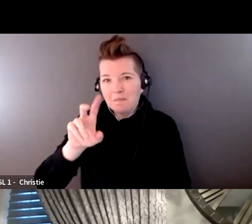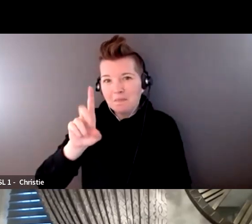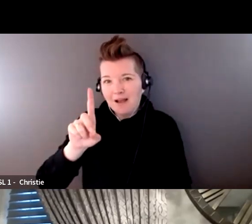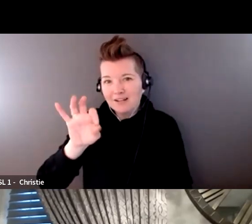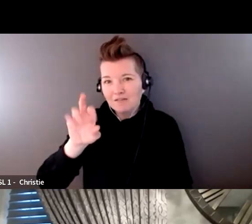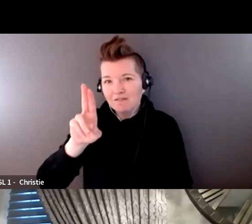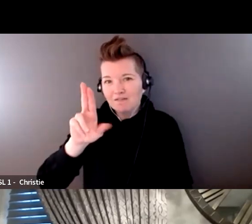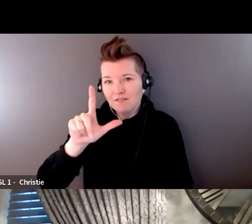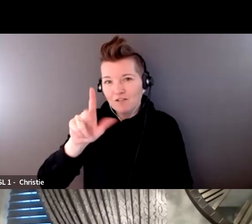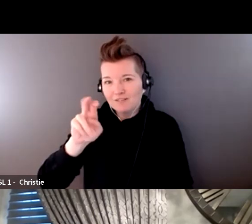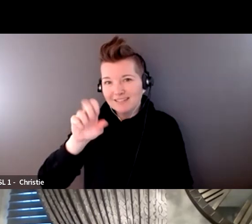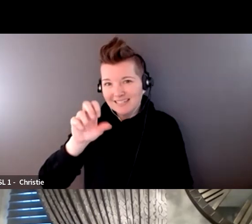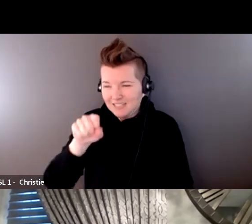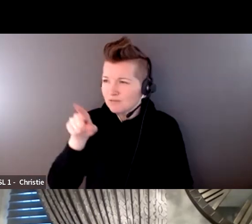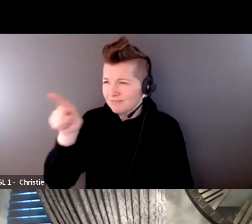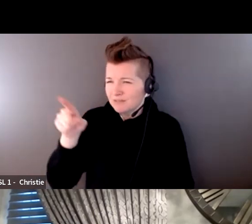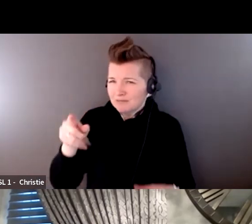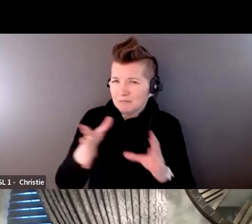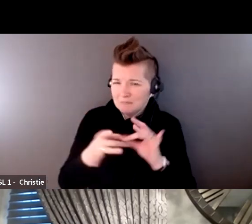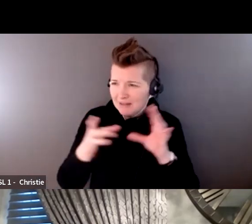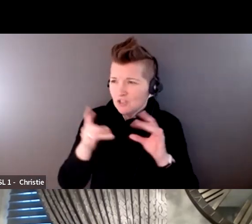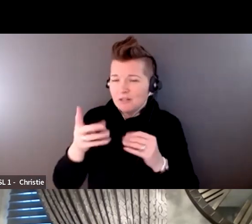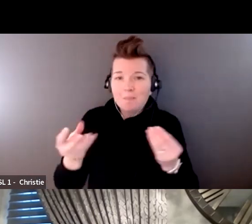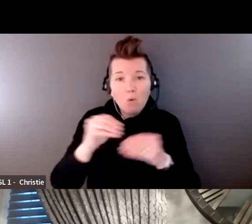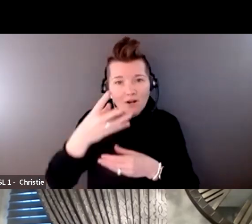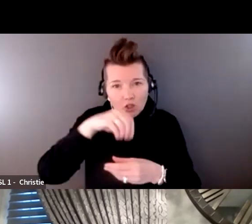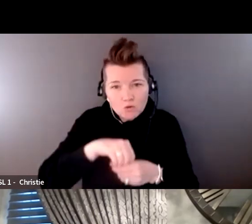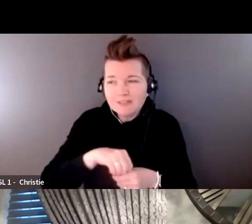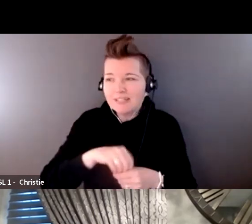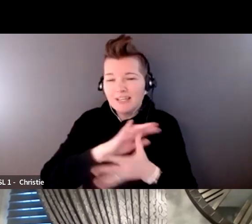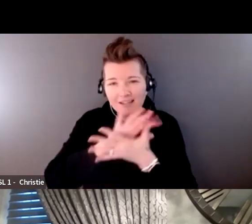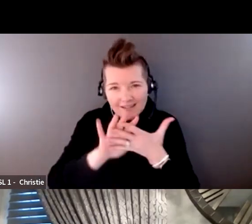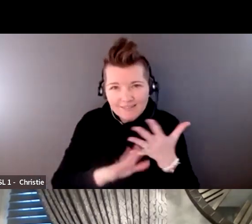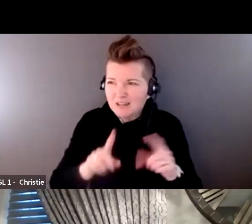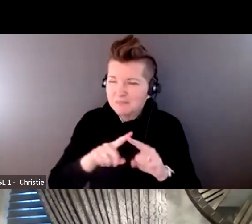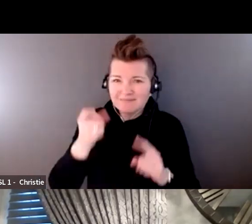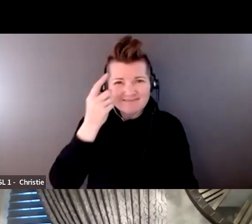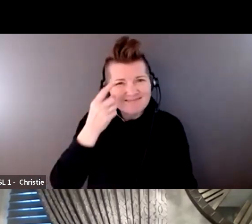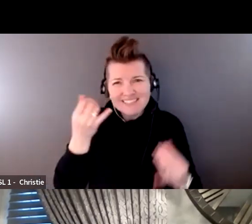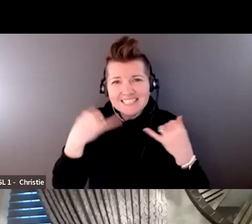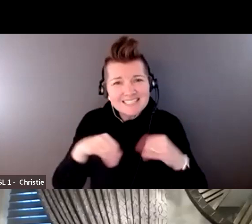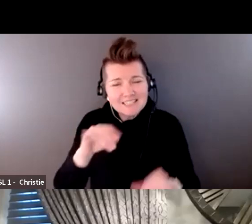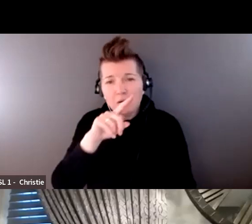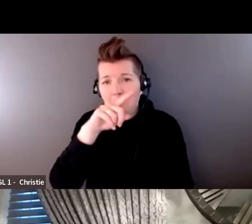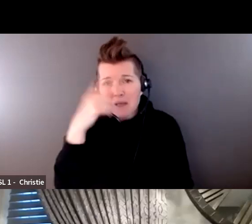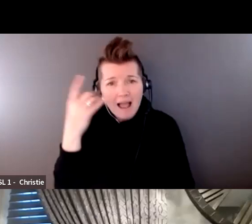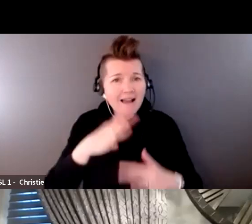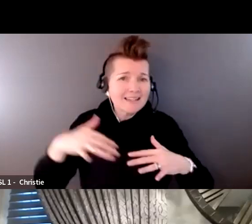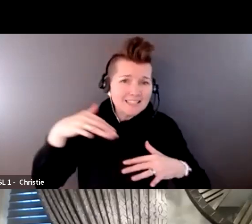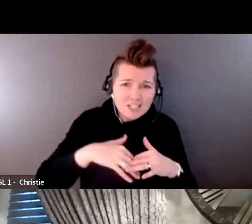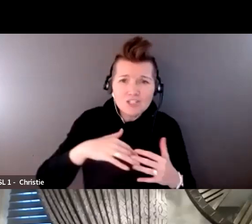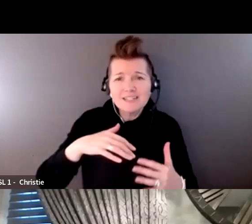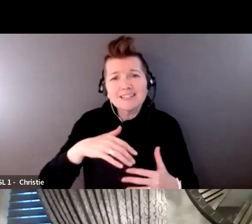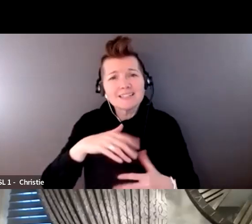with workplaces and employment to be more inclusive, but of course there's still very little representation from Black, Indigenous, communities of color.